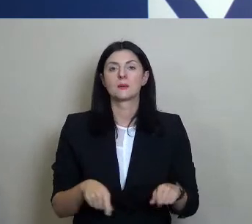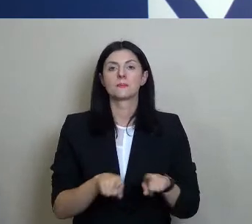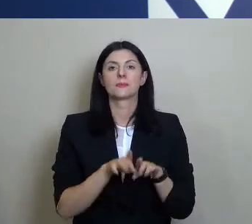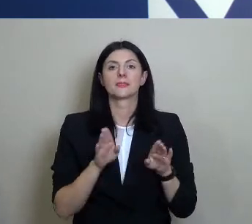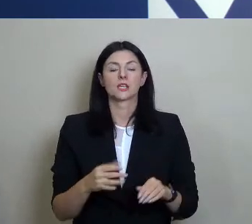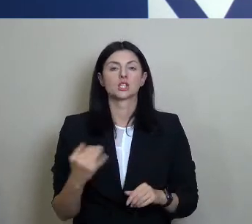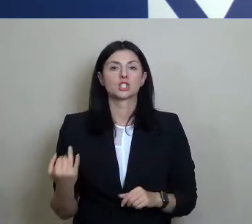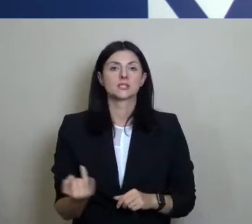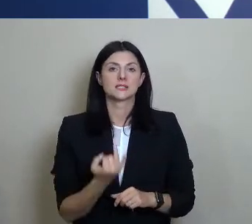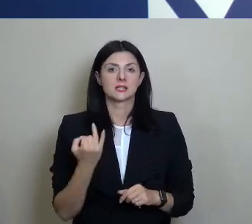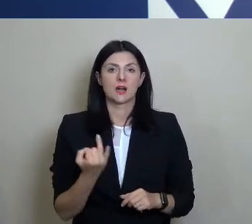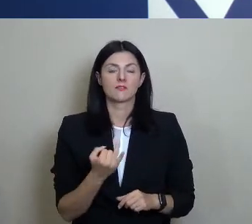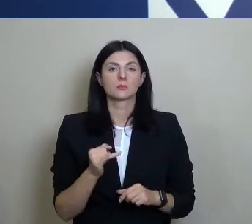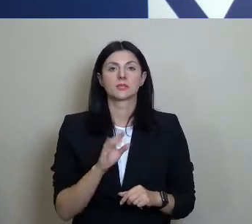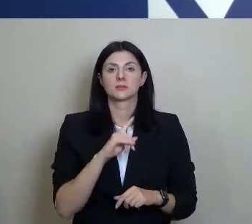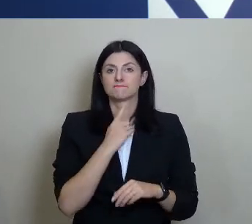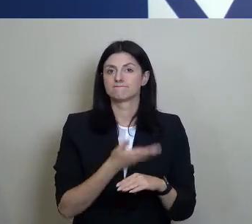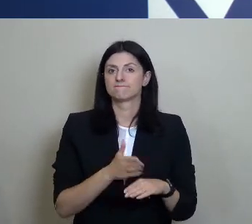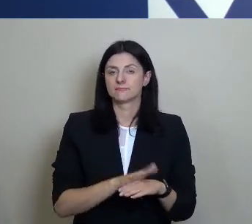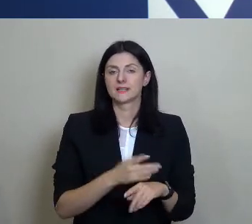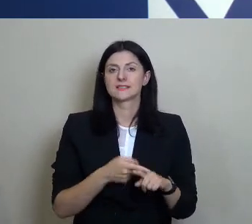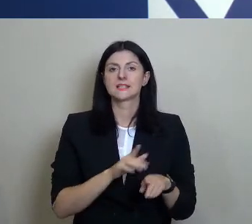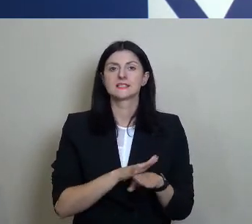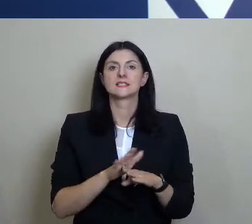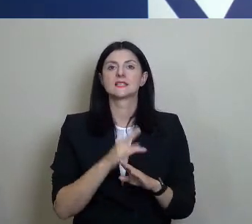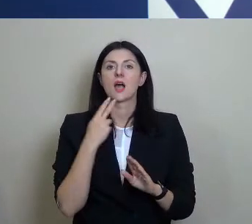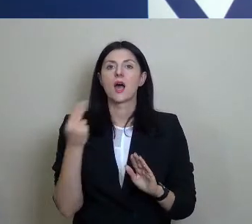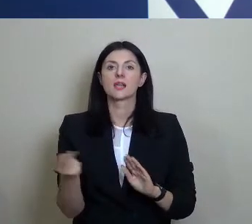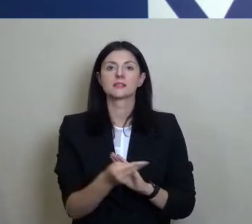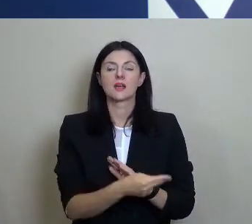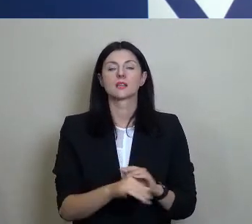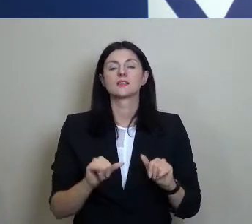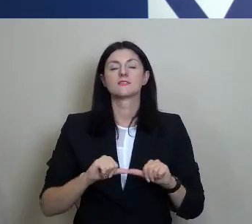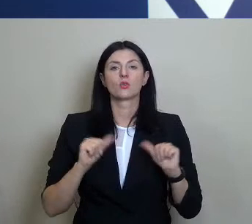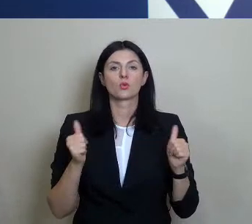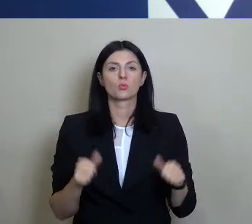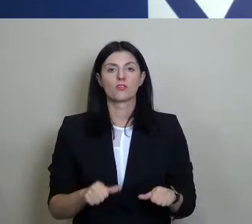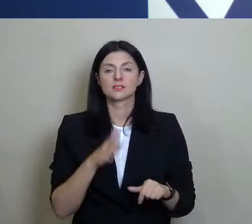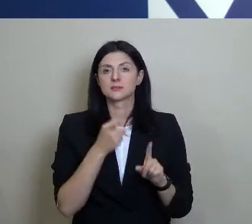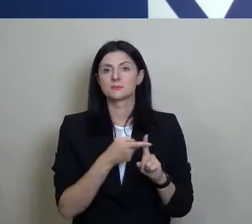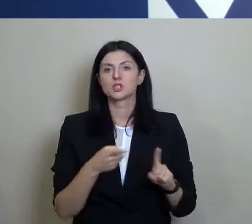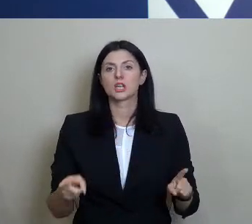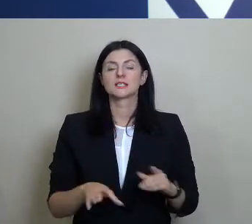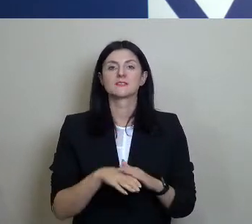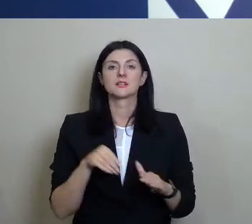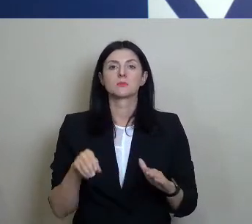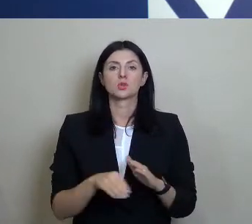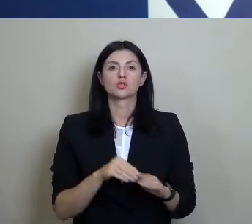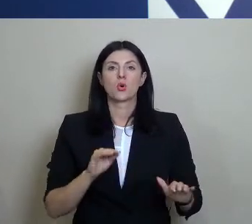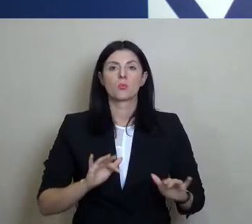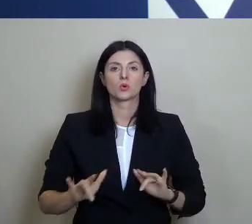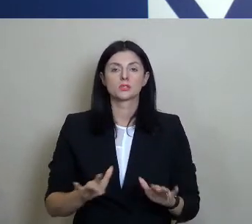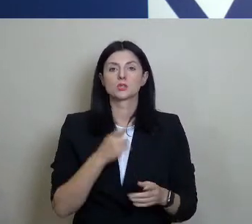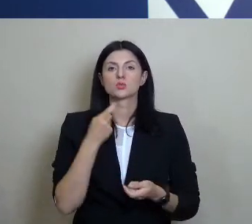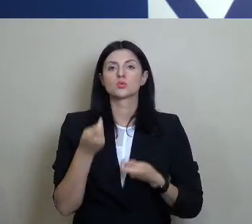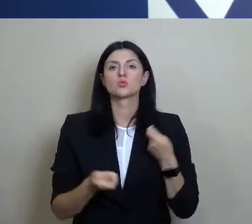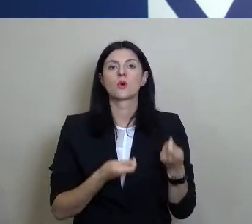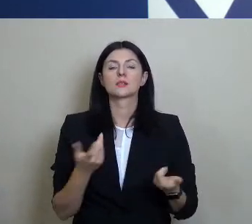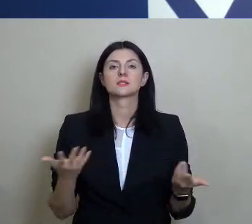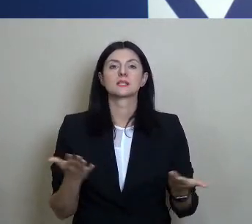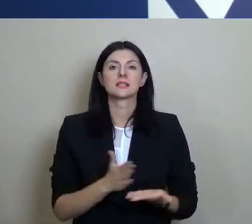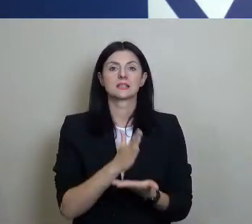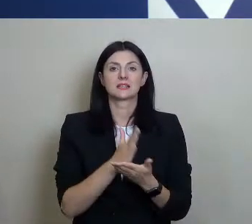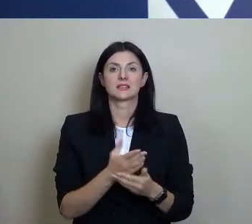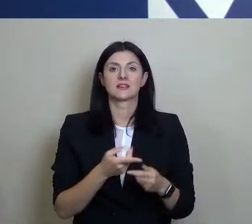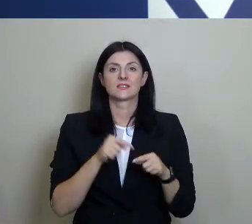on Wednesday and Friday are going to be dedicated to very important topic, that is campaigning